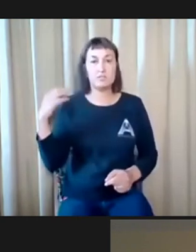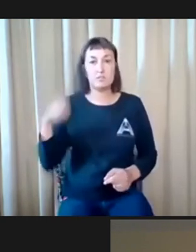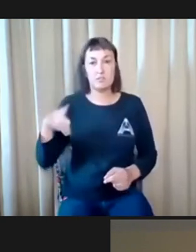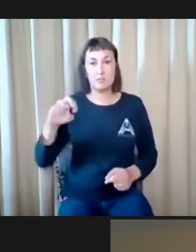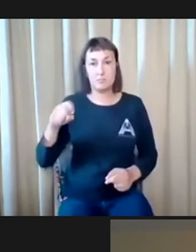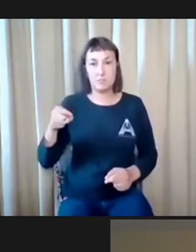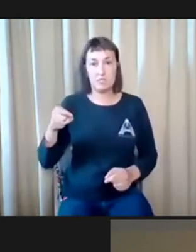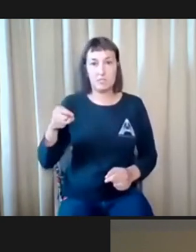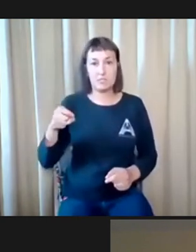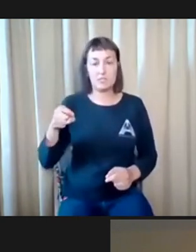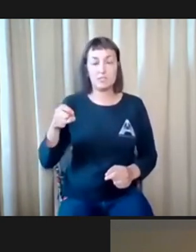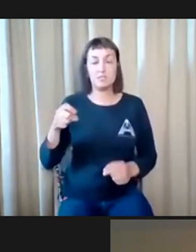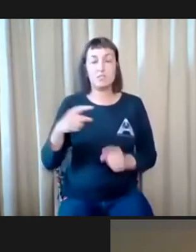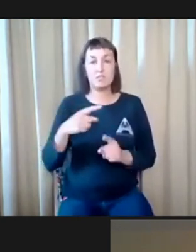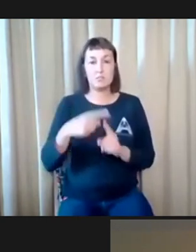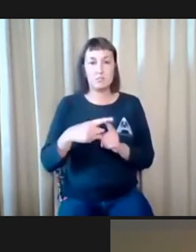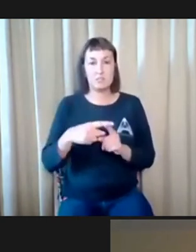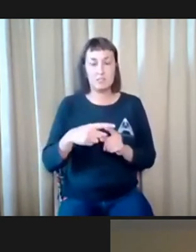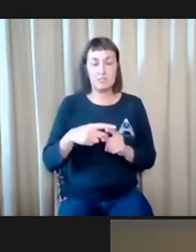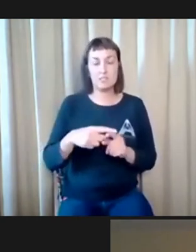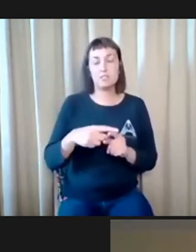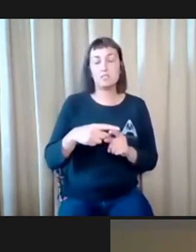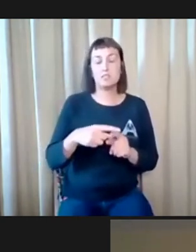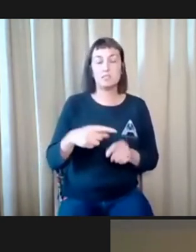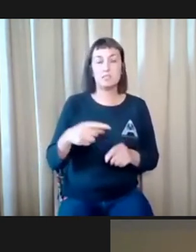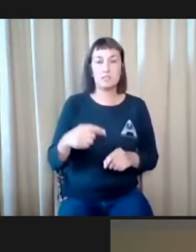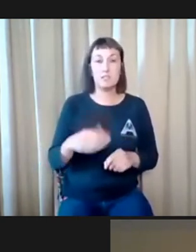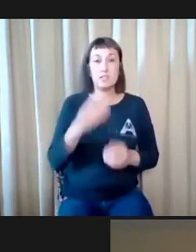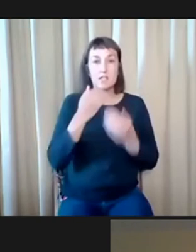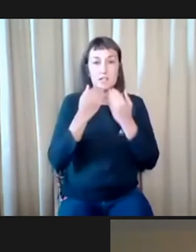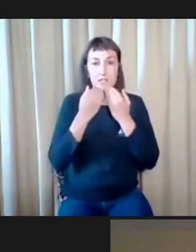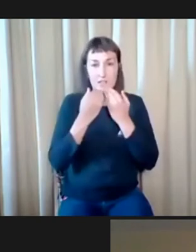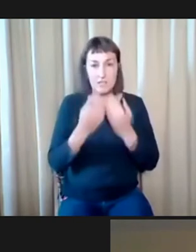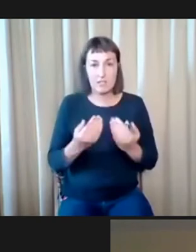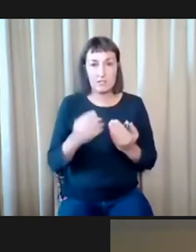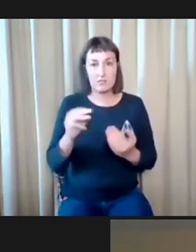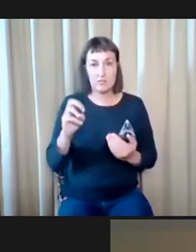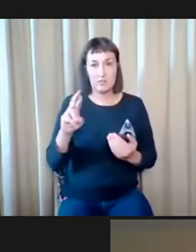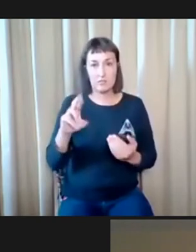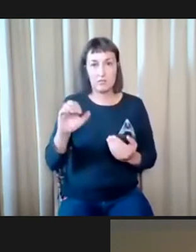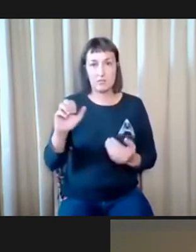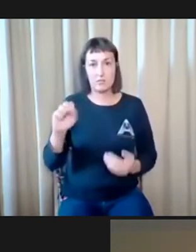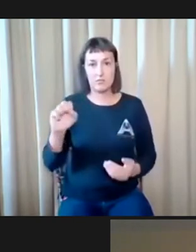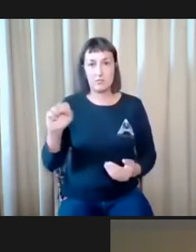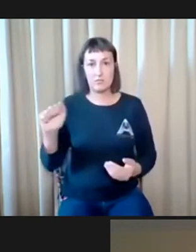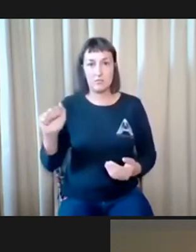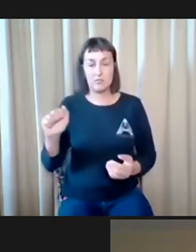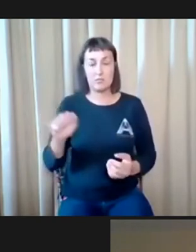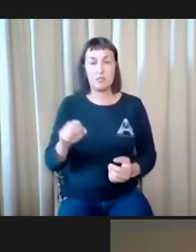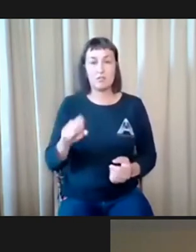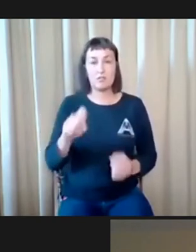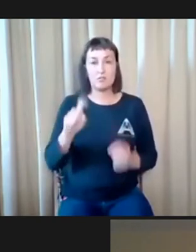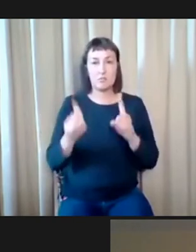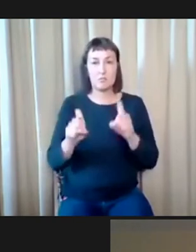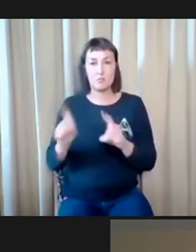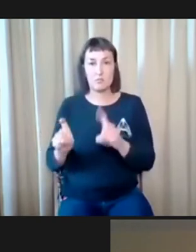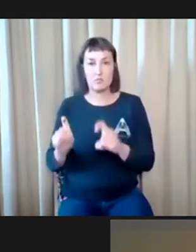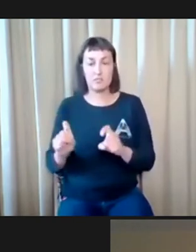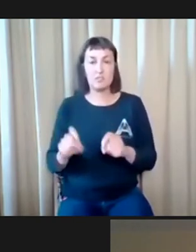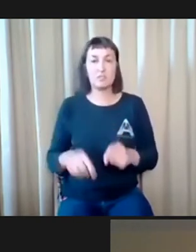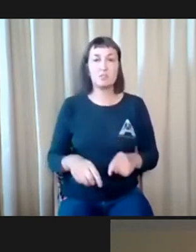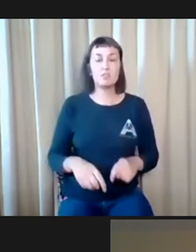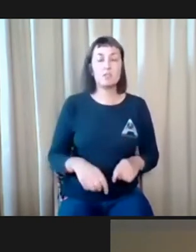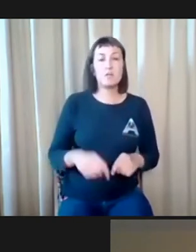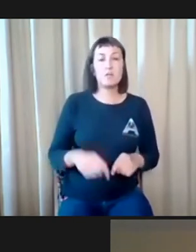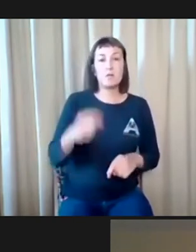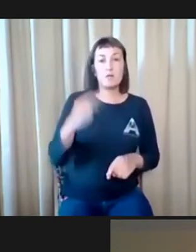for the hearing impaired today. So thank you, Marissa. We have quite a few questions coming in, but I thought actually we would